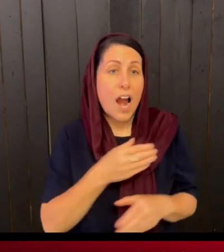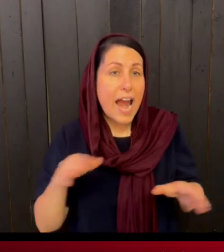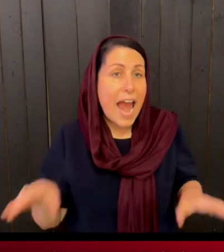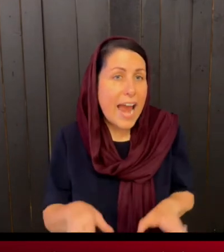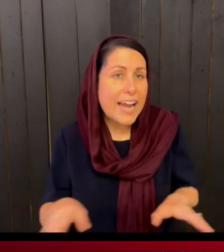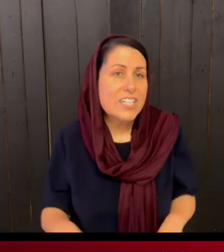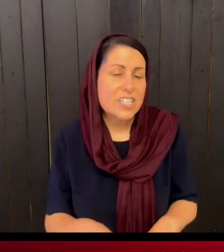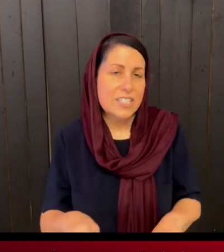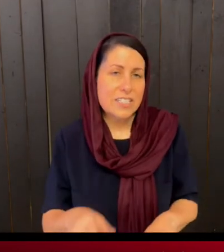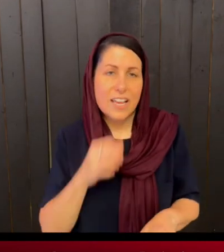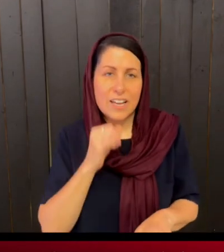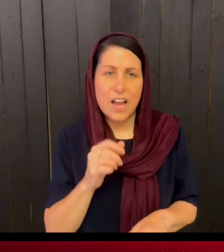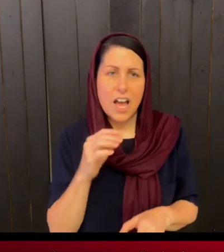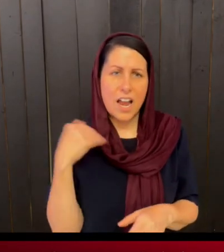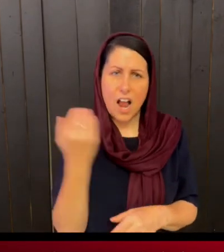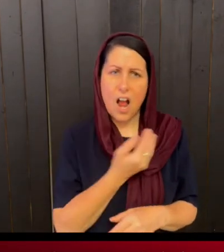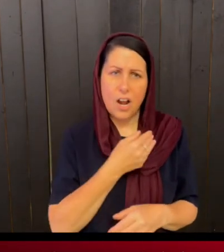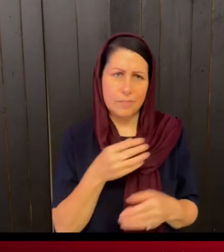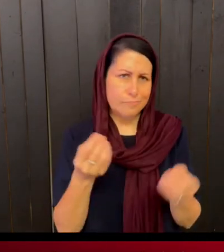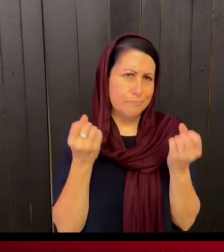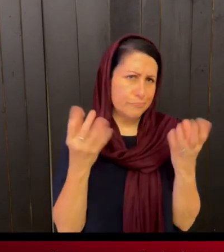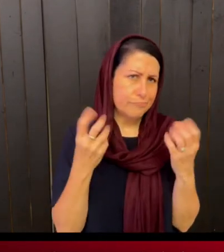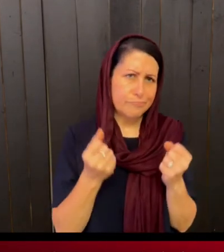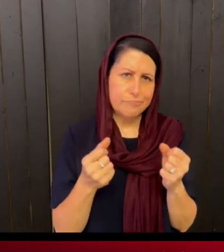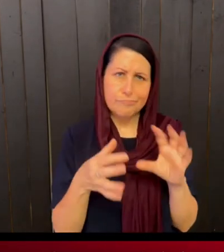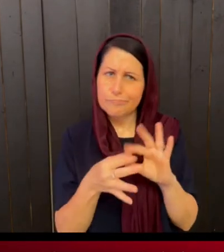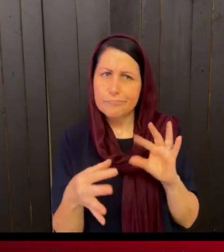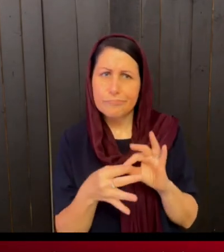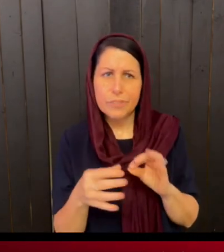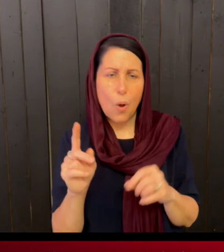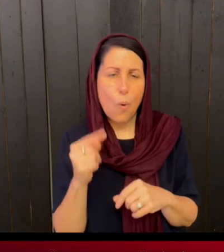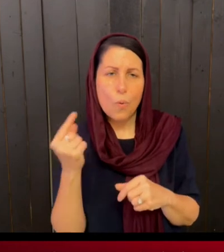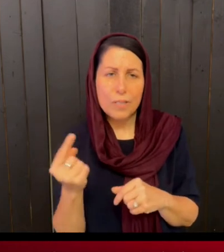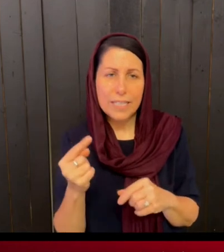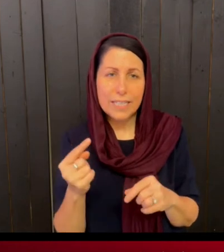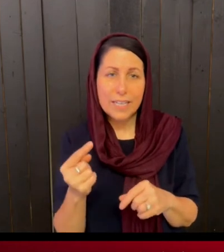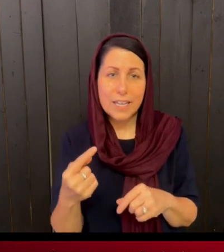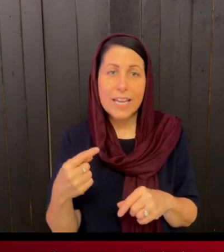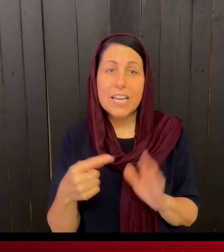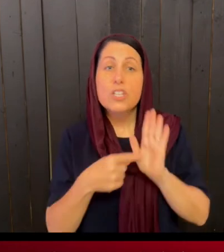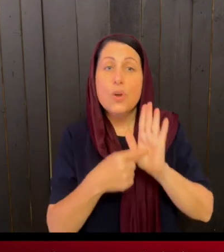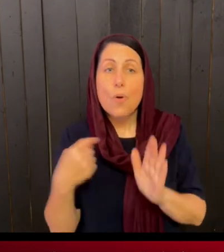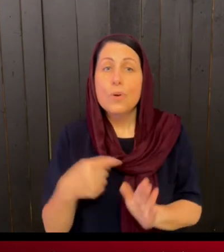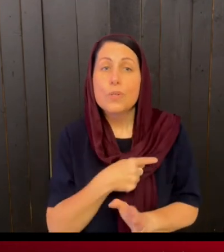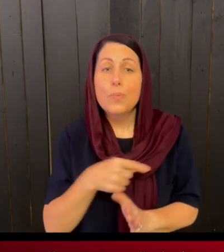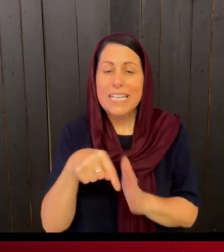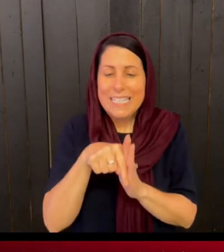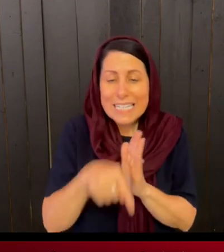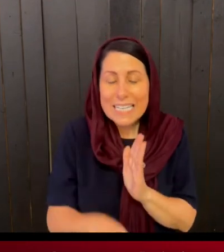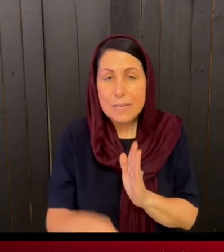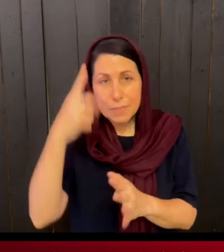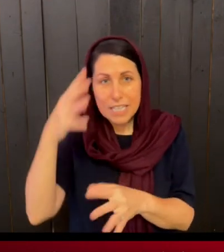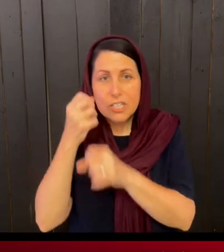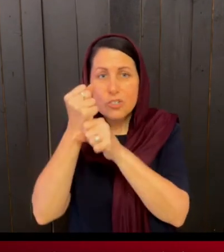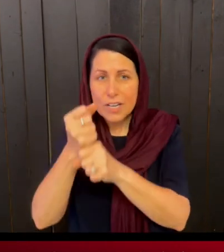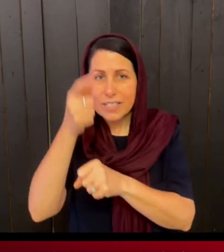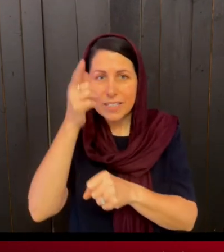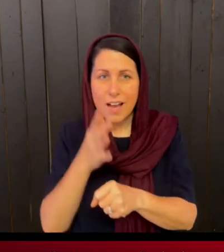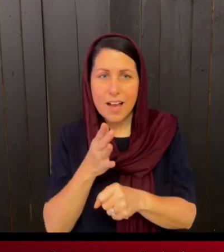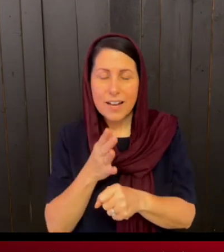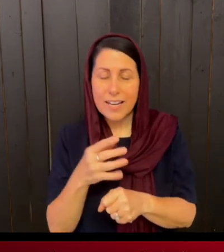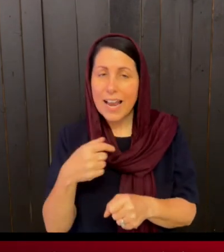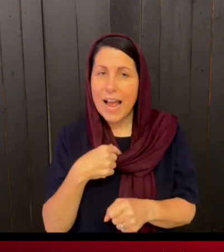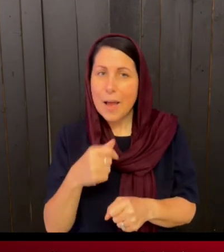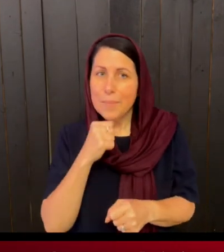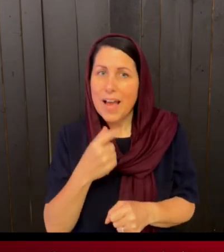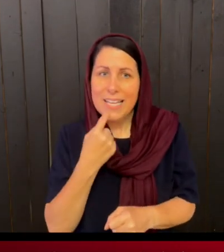but that shows through some action that we trust God that deeply. And again, I'm not saying we should go out and do stupid things that make no